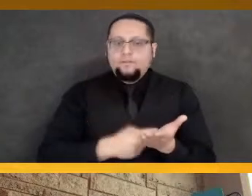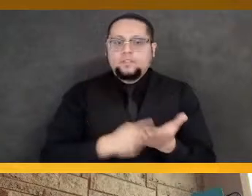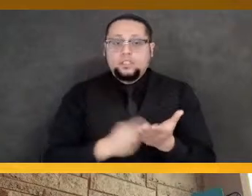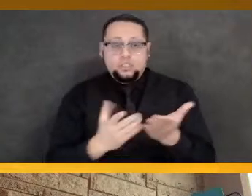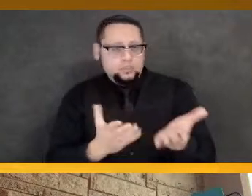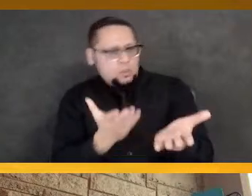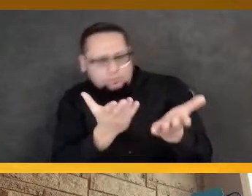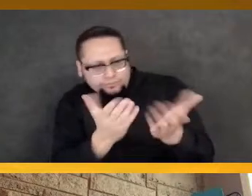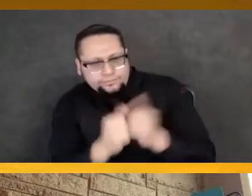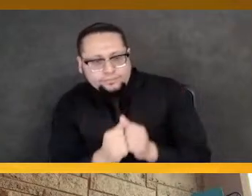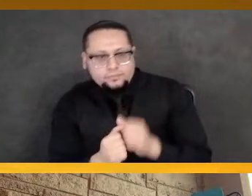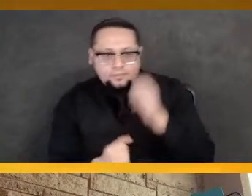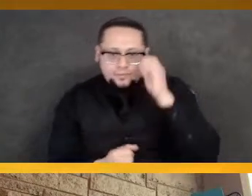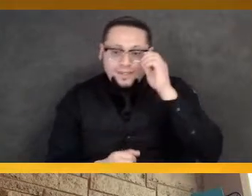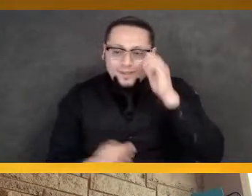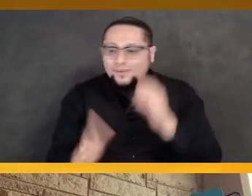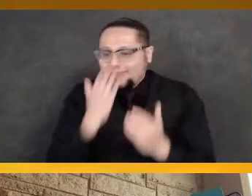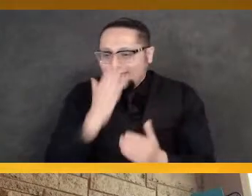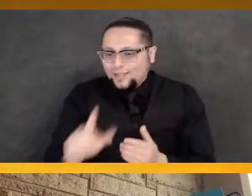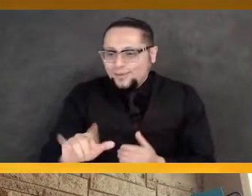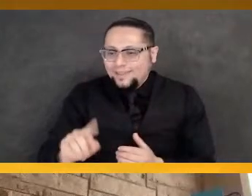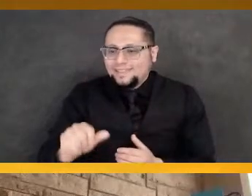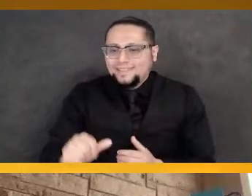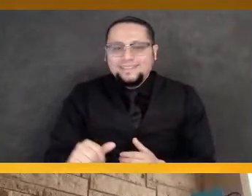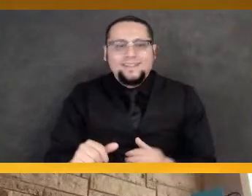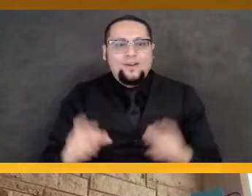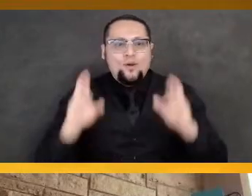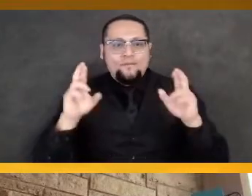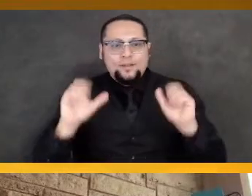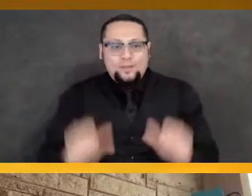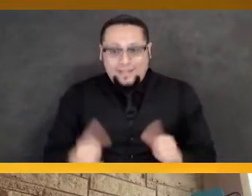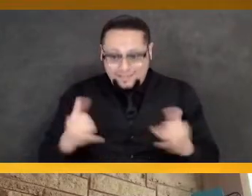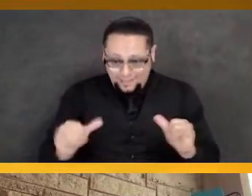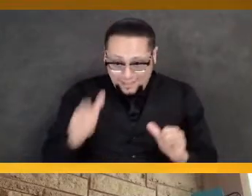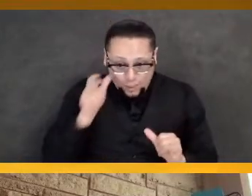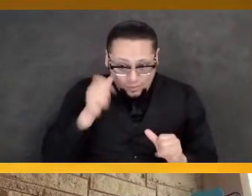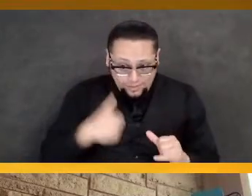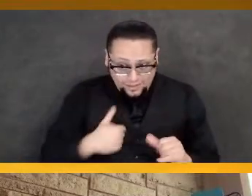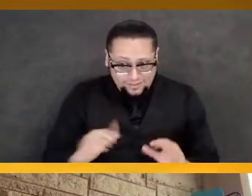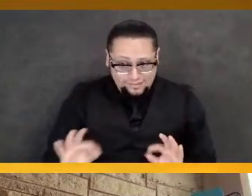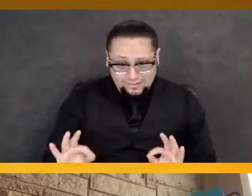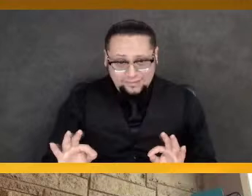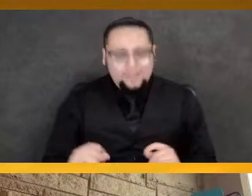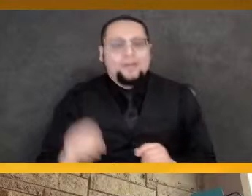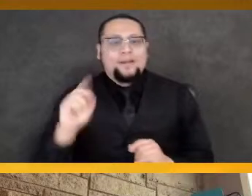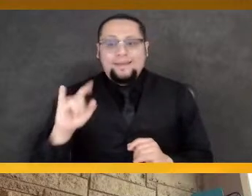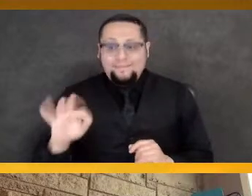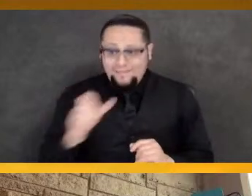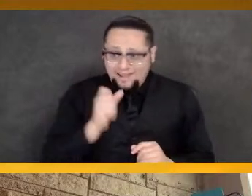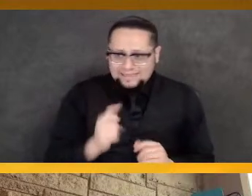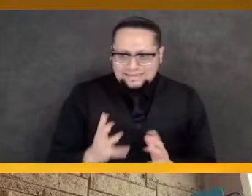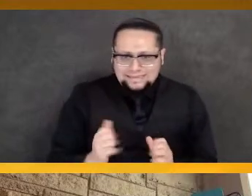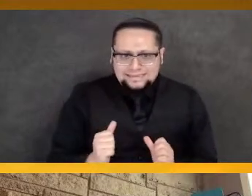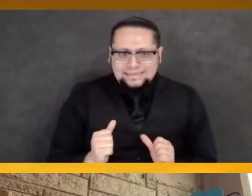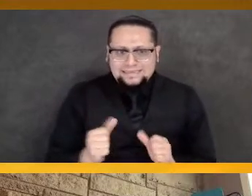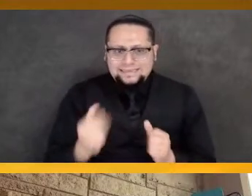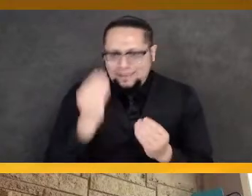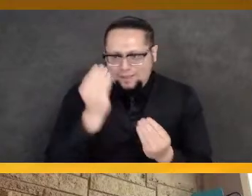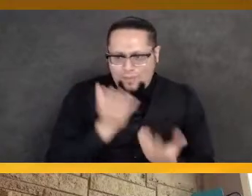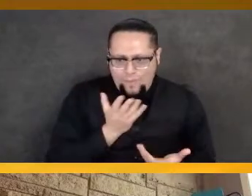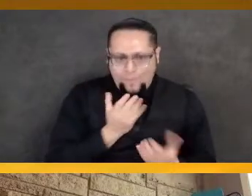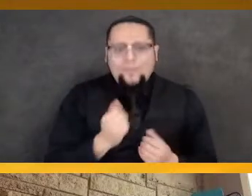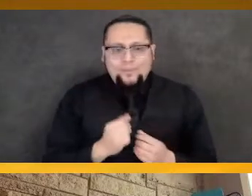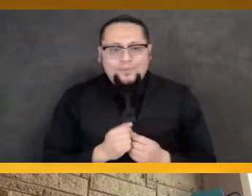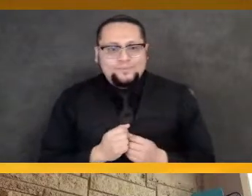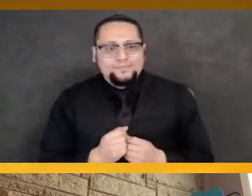Well, thank you, Lisa. First, hopefully y'all can still hear me okay. But if not, just tell me.